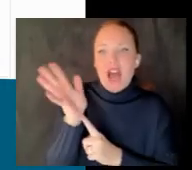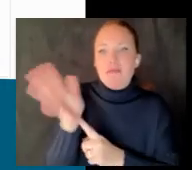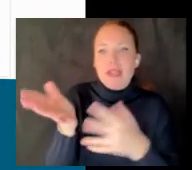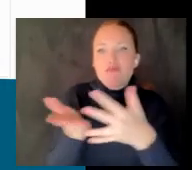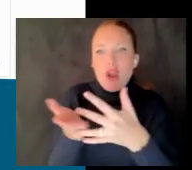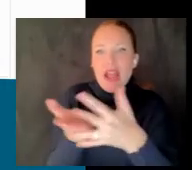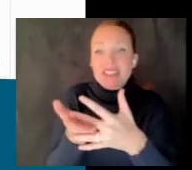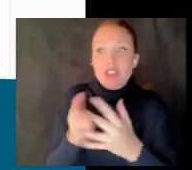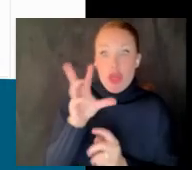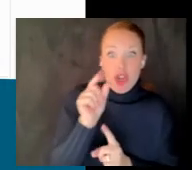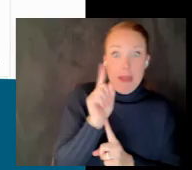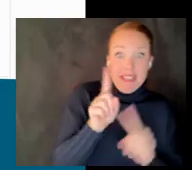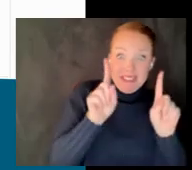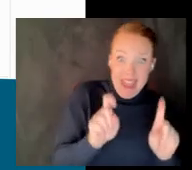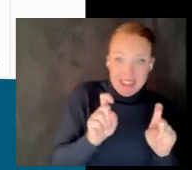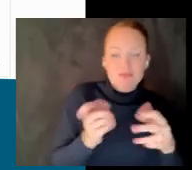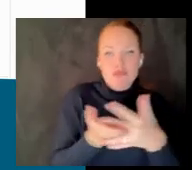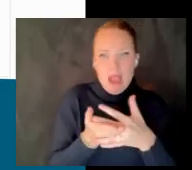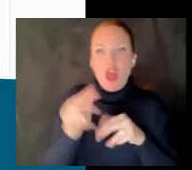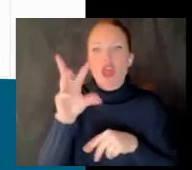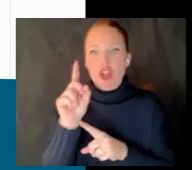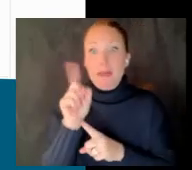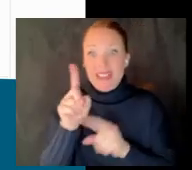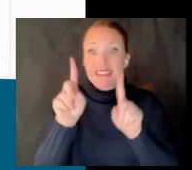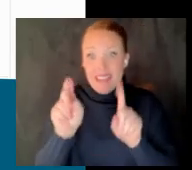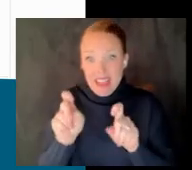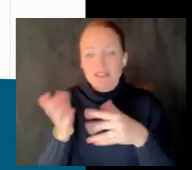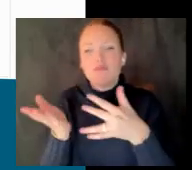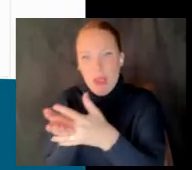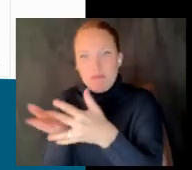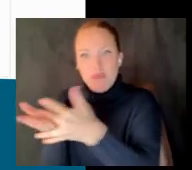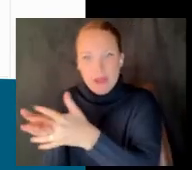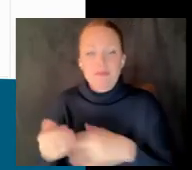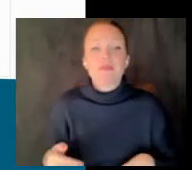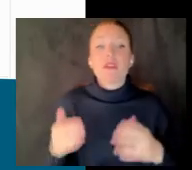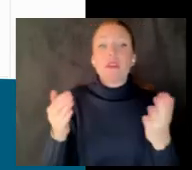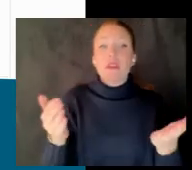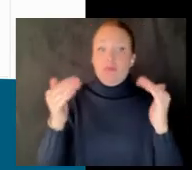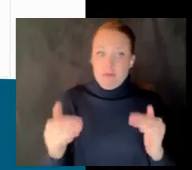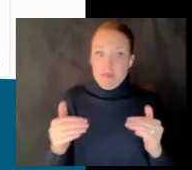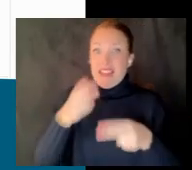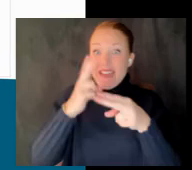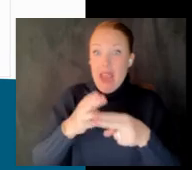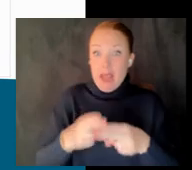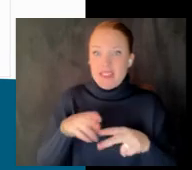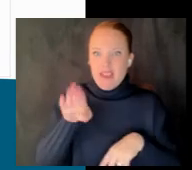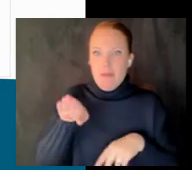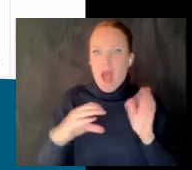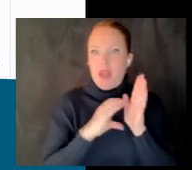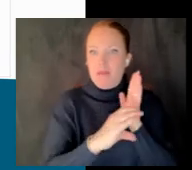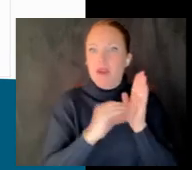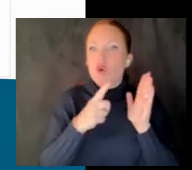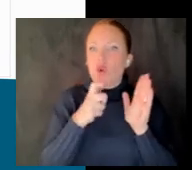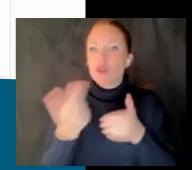Next, the Section 504 plan will list everyone who took part in the 504 plan meeting. This sample plan here includes